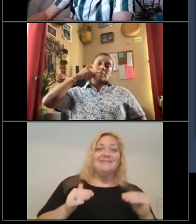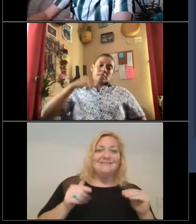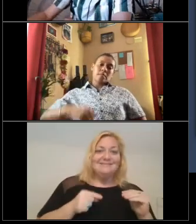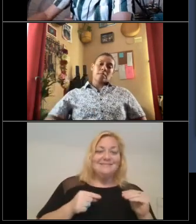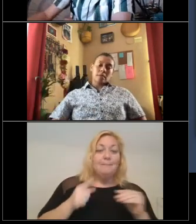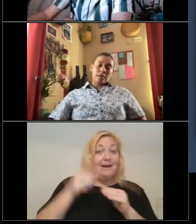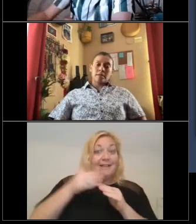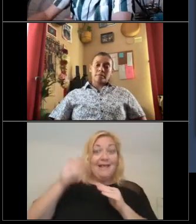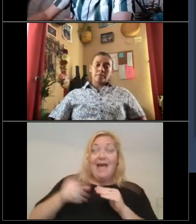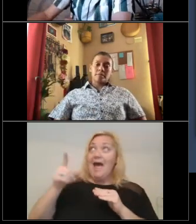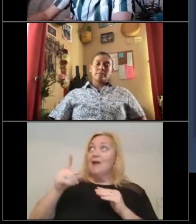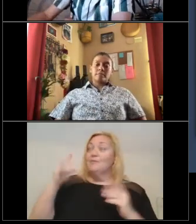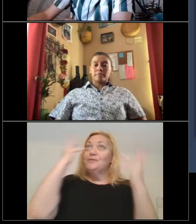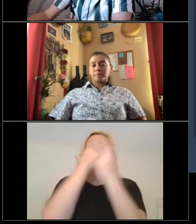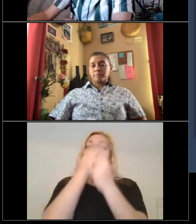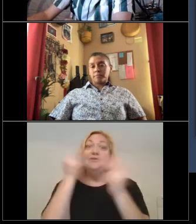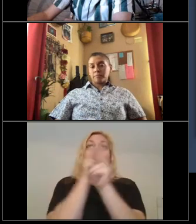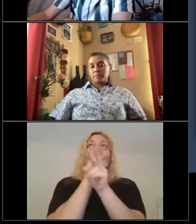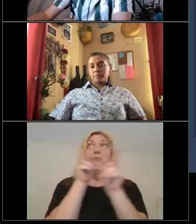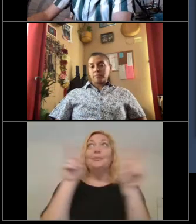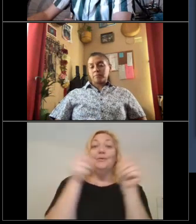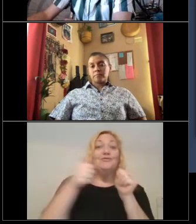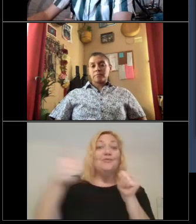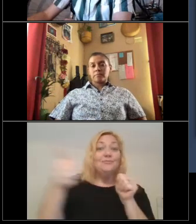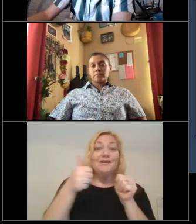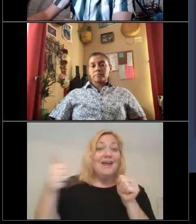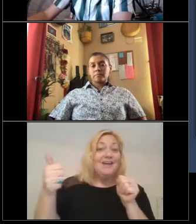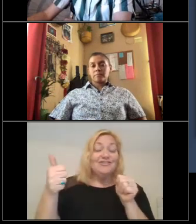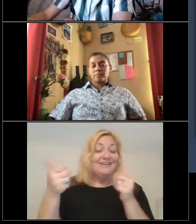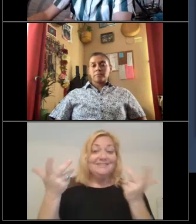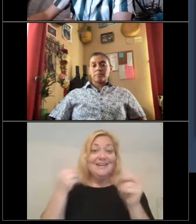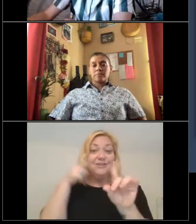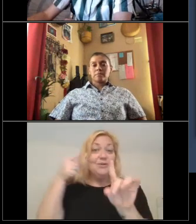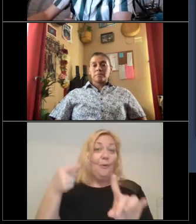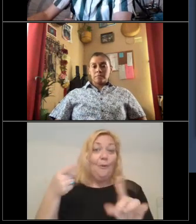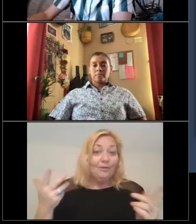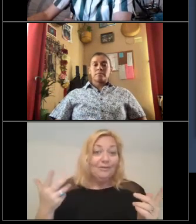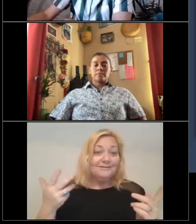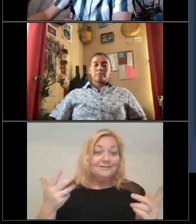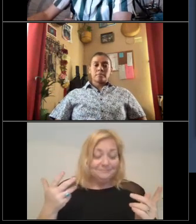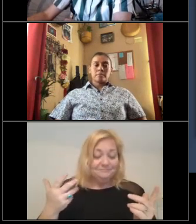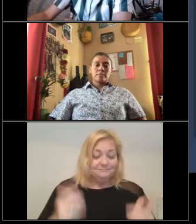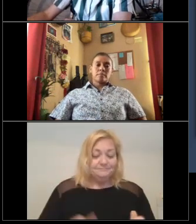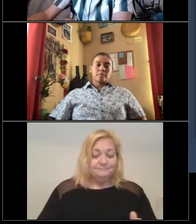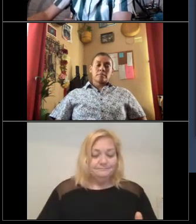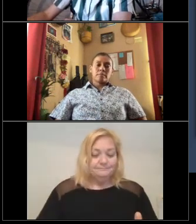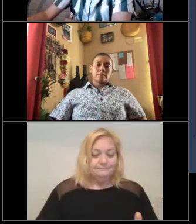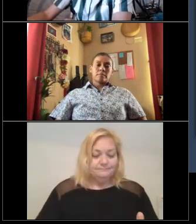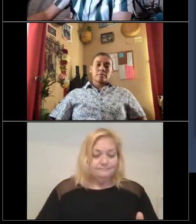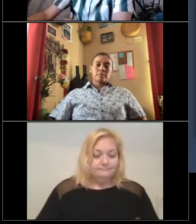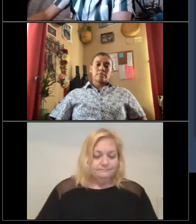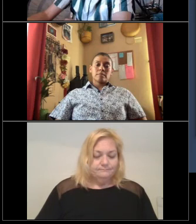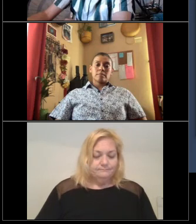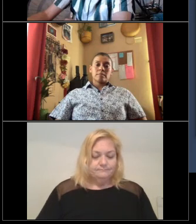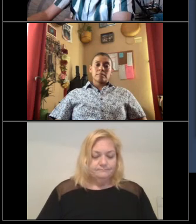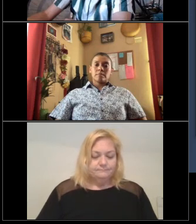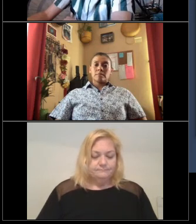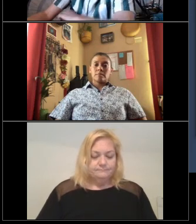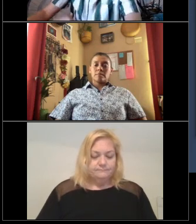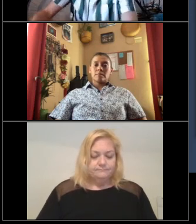end, we'll have nice, beautiful sculpted transportation bodies. That's the goal, right? So I'm gonna pass it